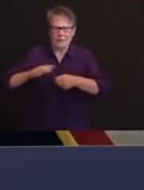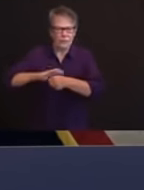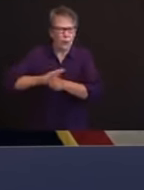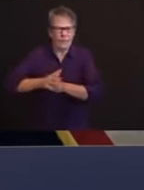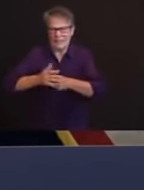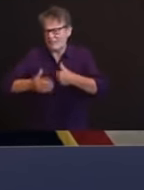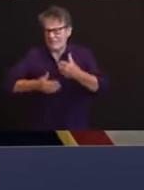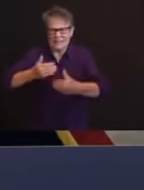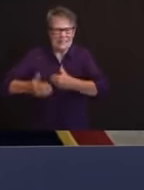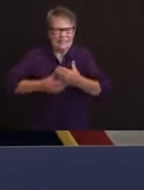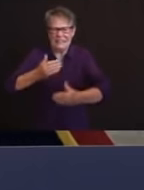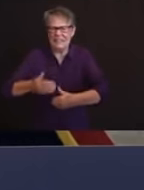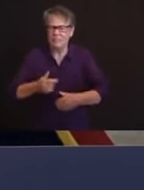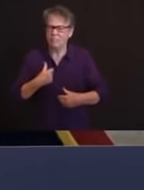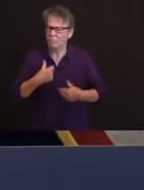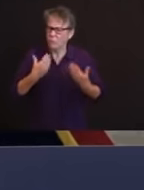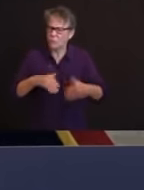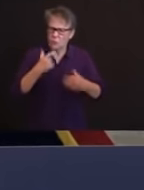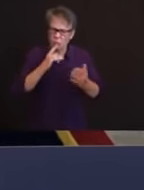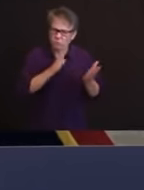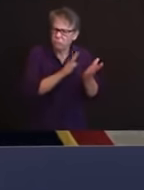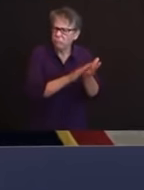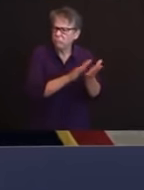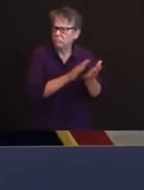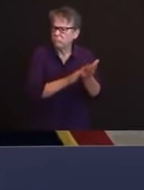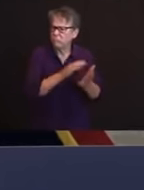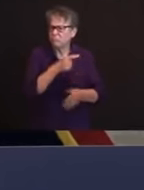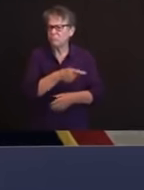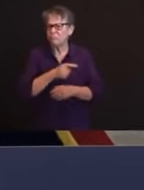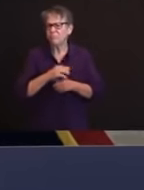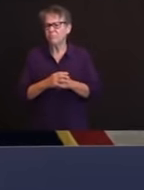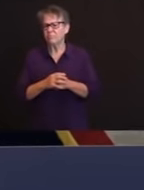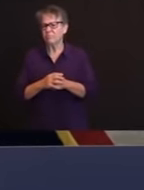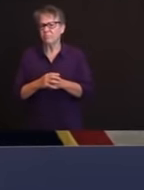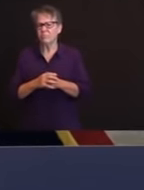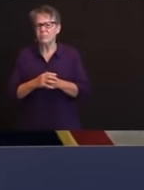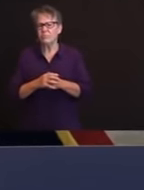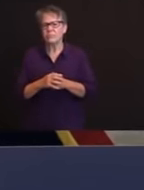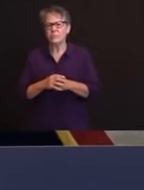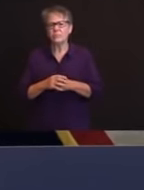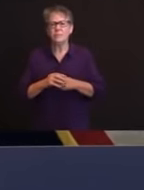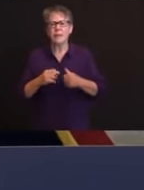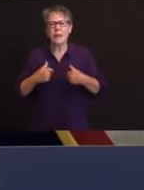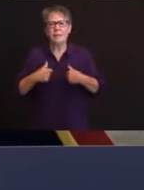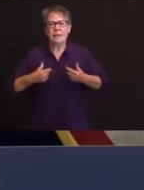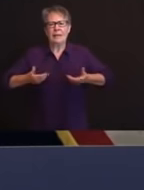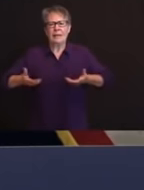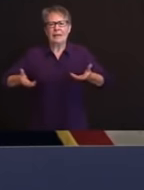that, more so grateful to be sitting in front of the First Lady, who has been an extraordinary partner, wing